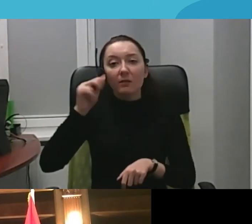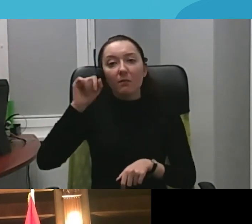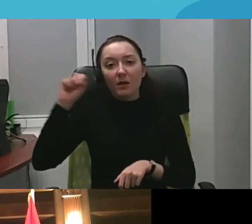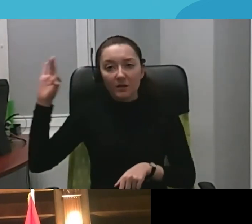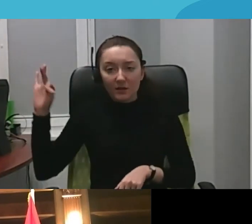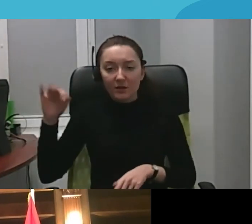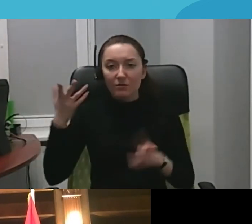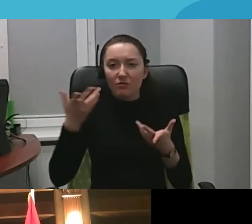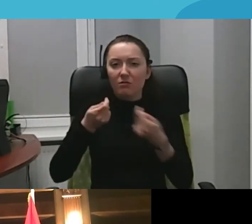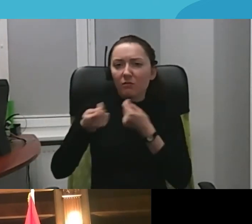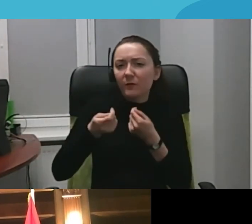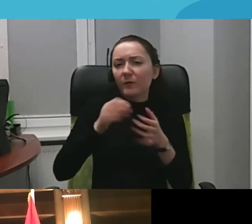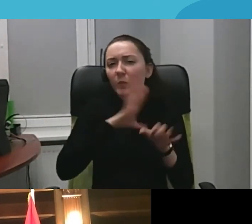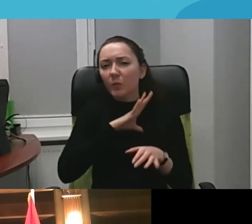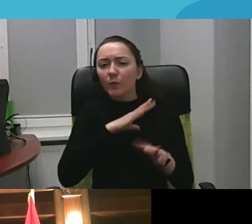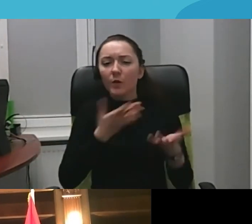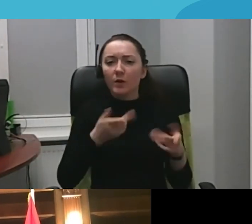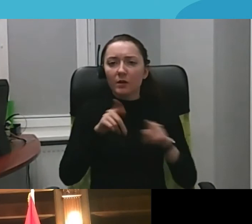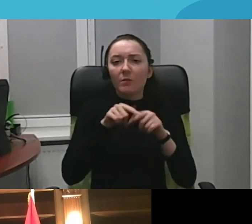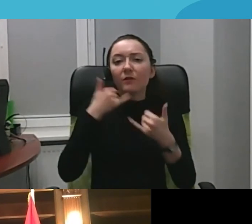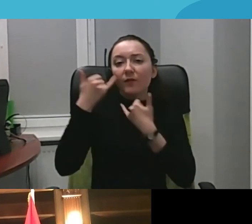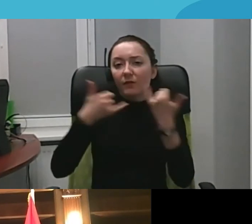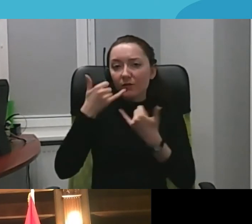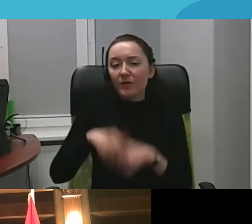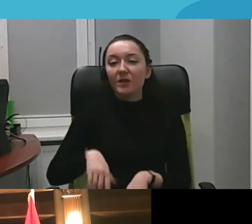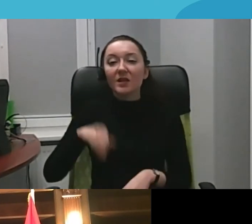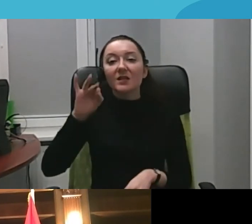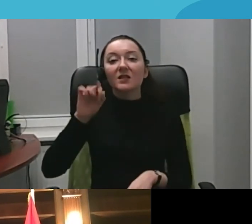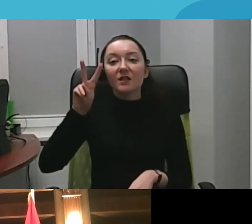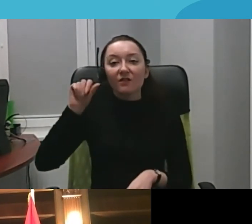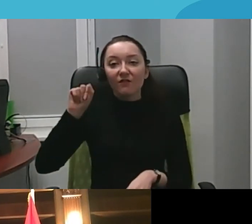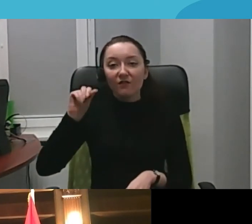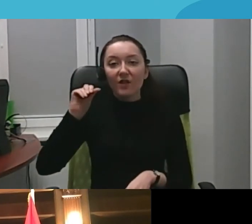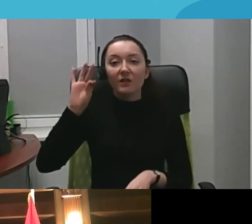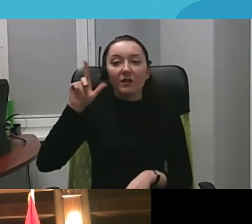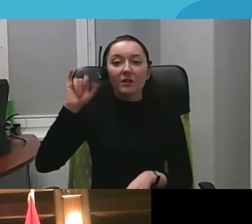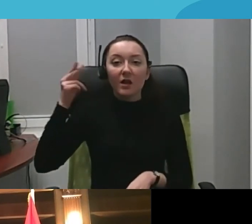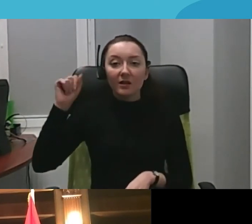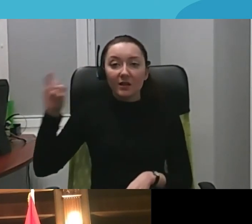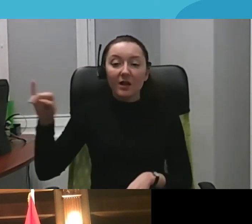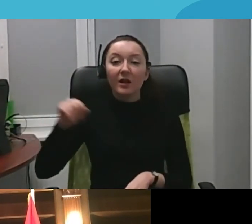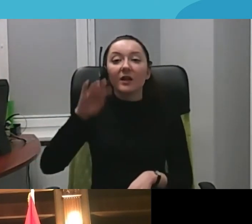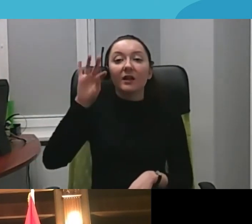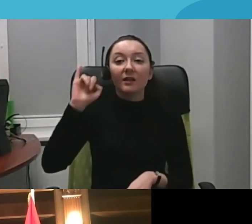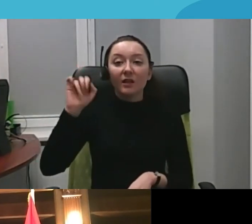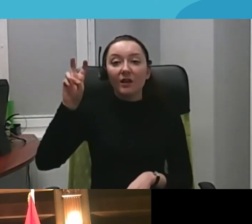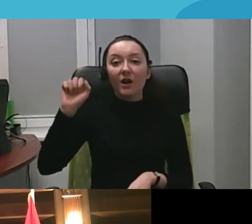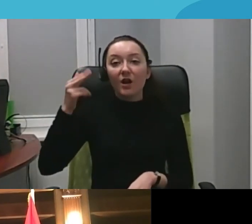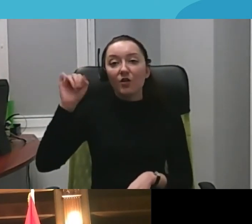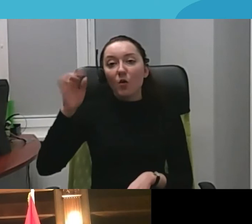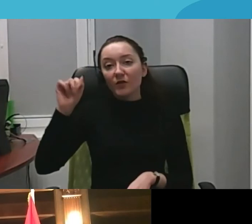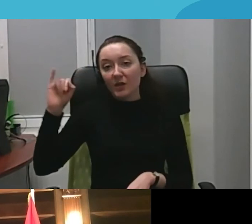had multiple calls with Svetlana Tikhanovskaya, and of course, he has registered Canada's concerns directly with the Belarusian foreign minister.